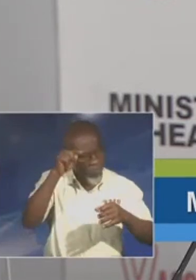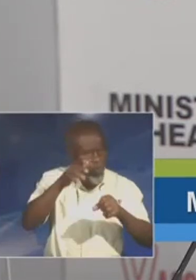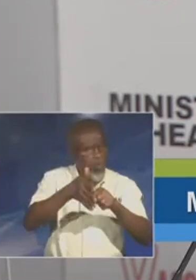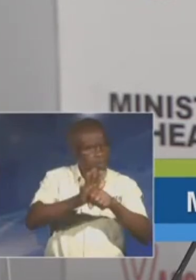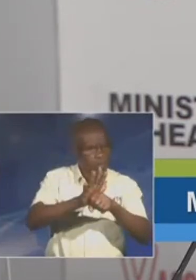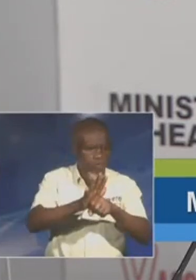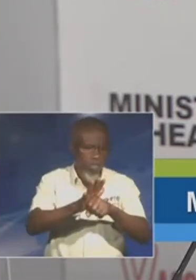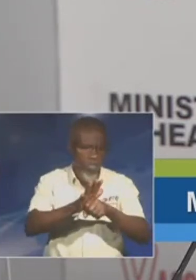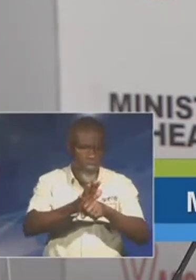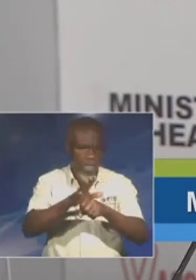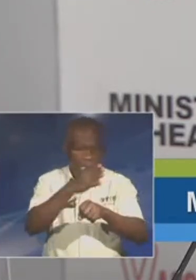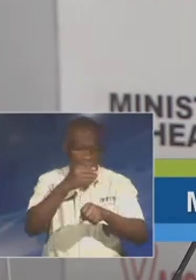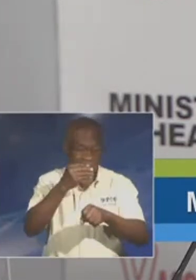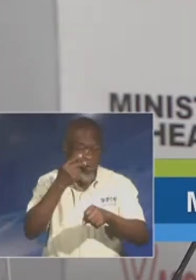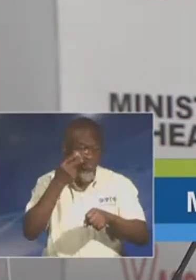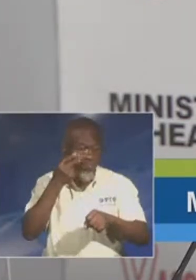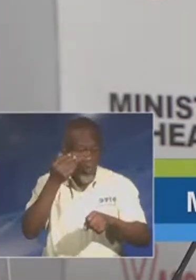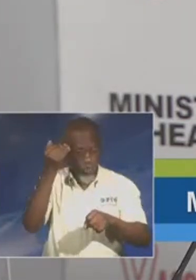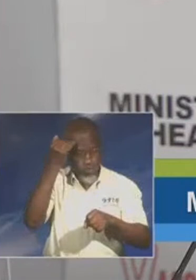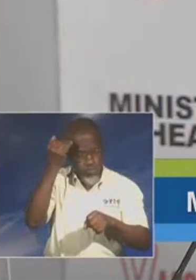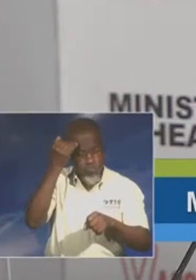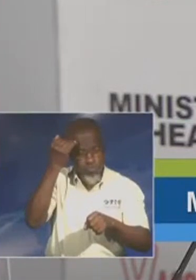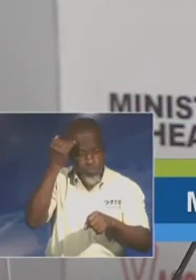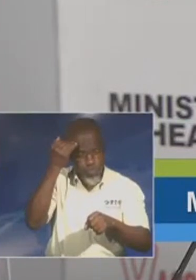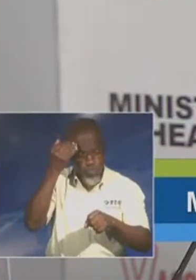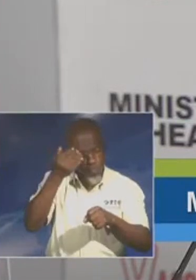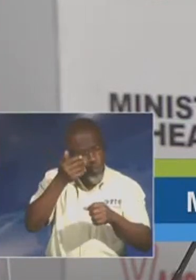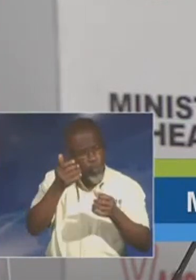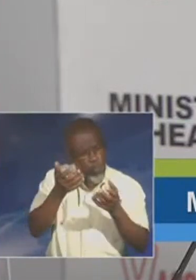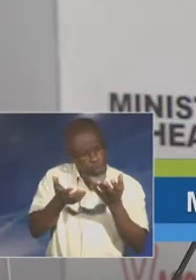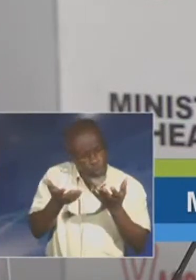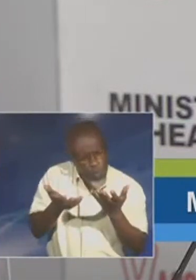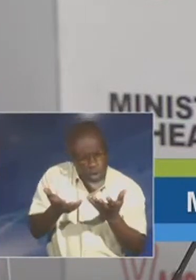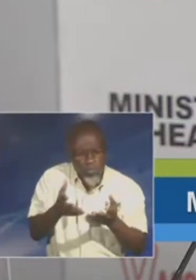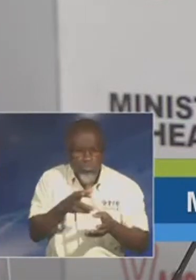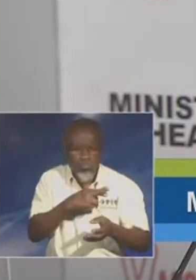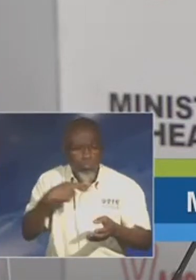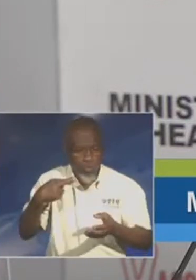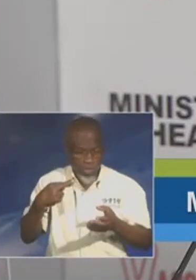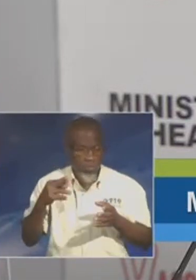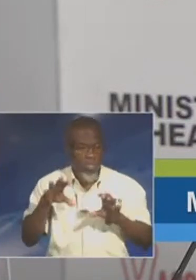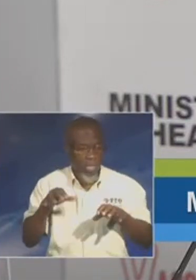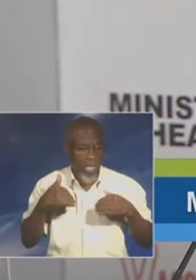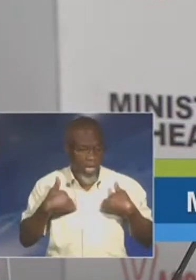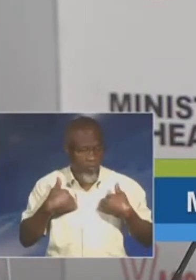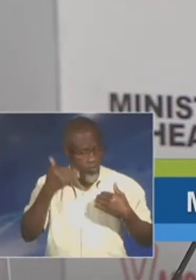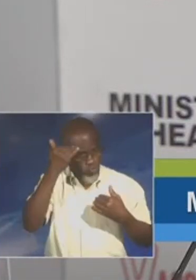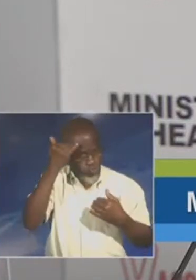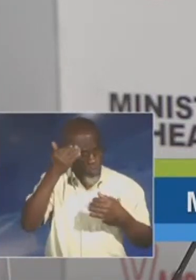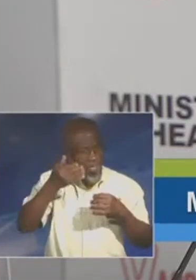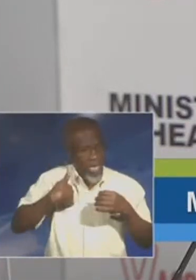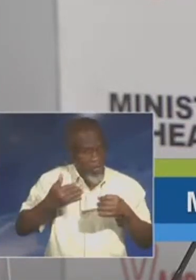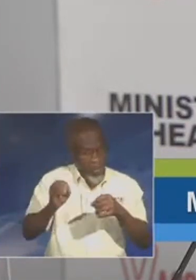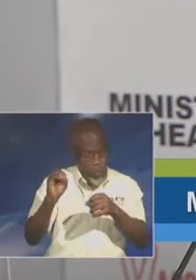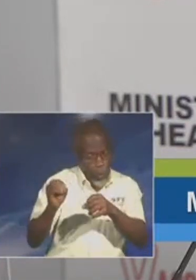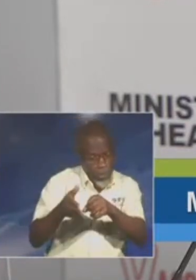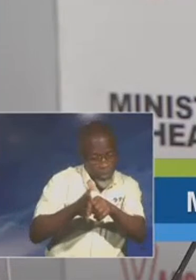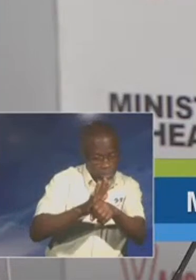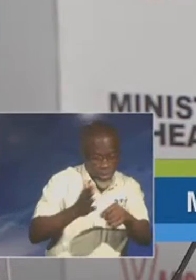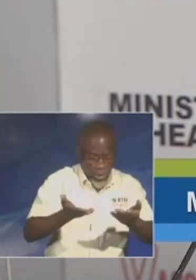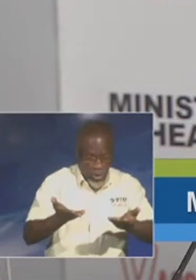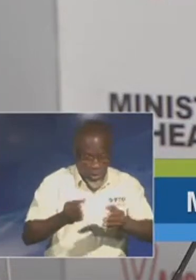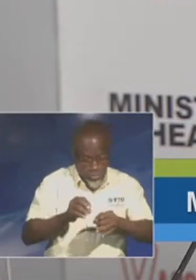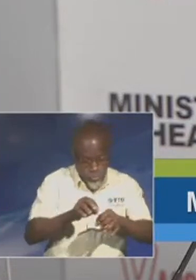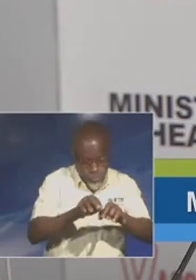risk and transmissibility of the COVID-19 virus due to the fact that we have the Omicron variant circulating, and